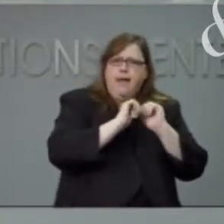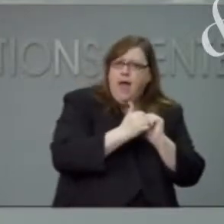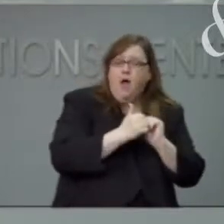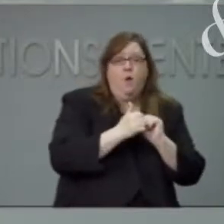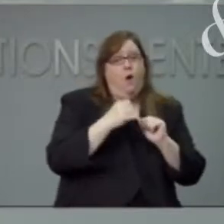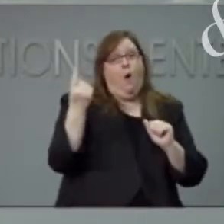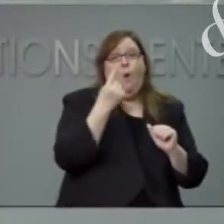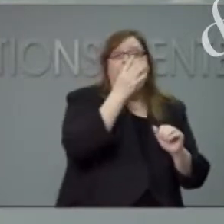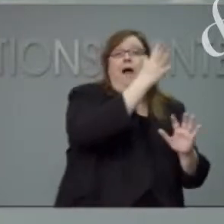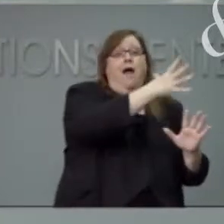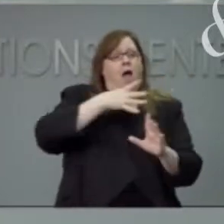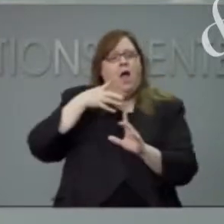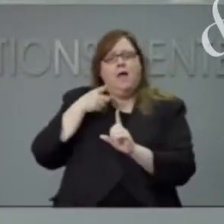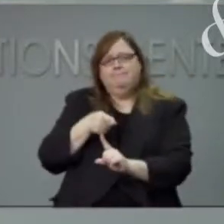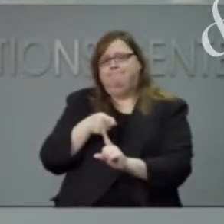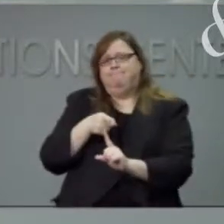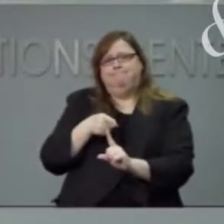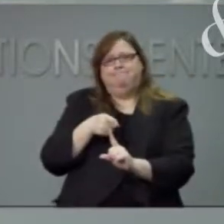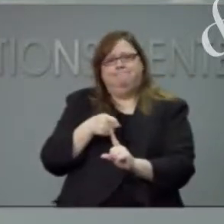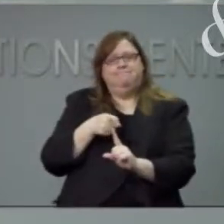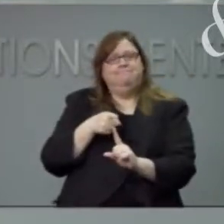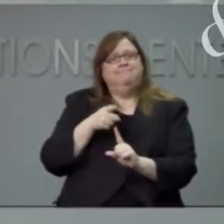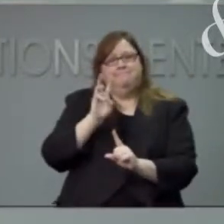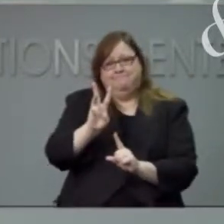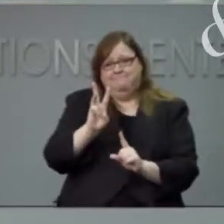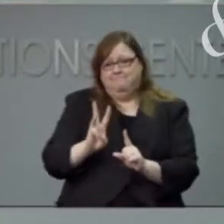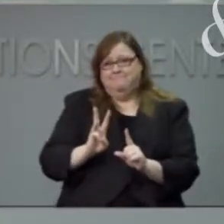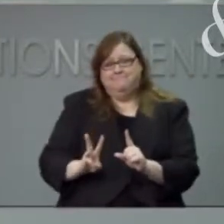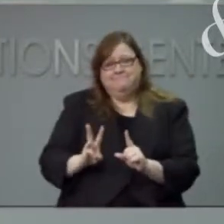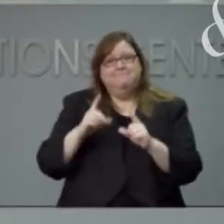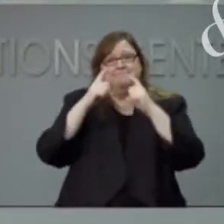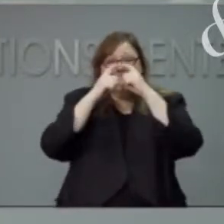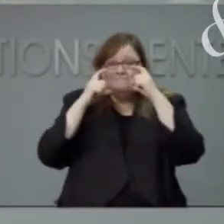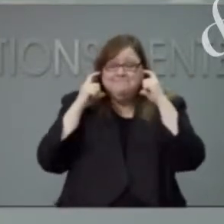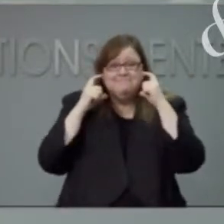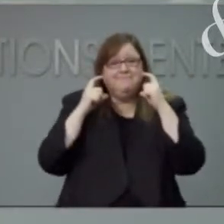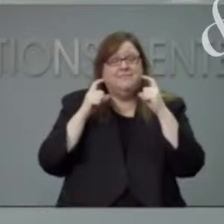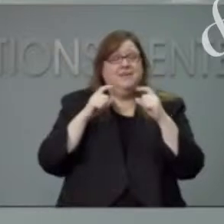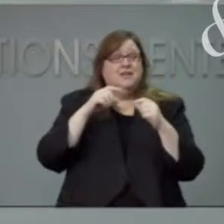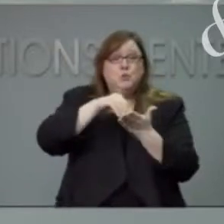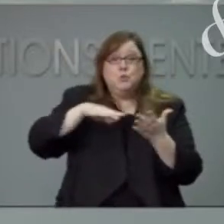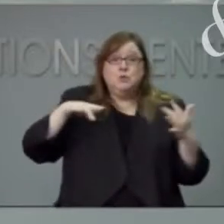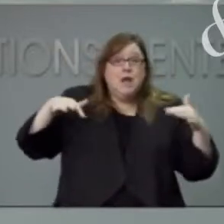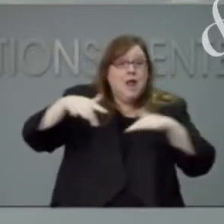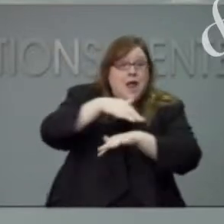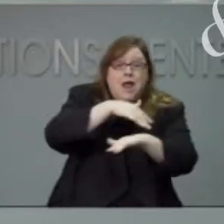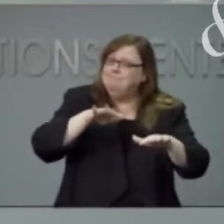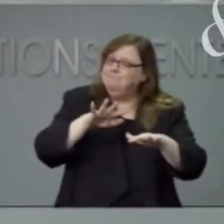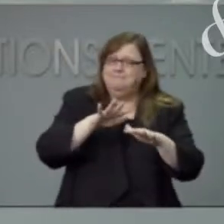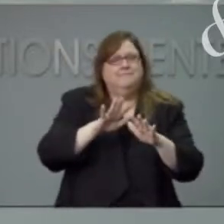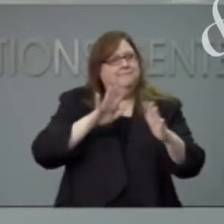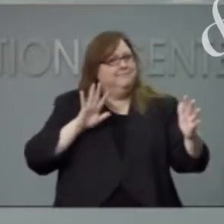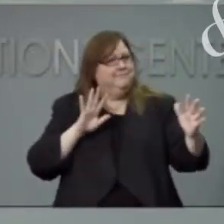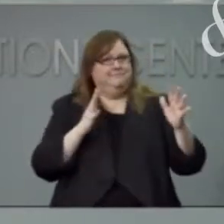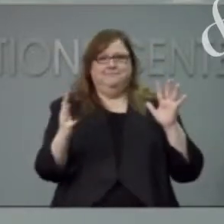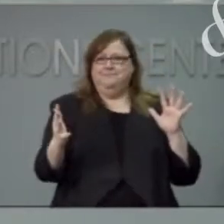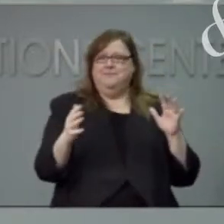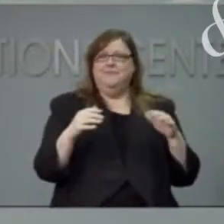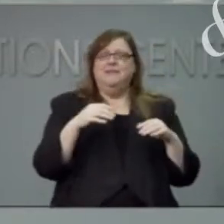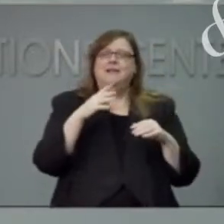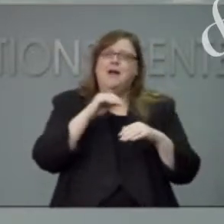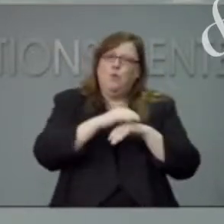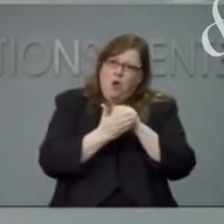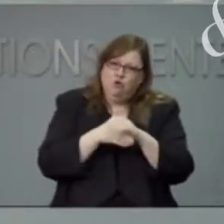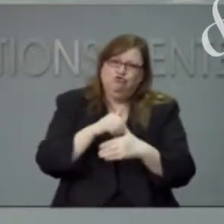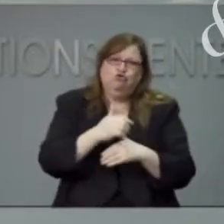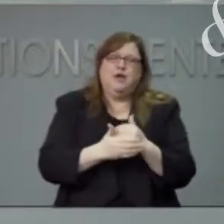mask, making sure you can continue to have social distancing, and washing hands. And so I know that institutions have been working